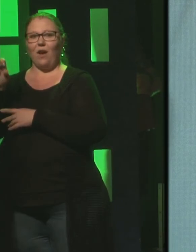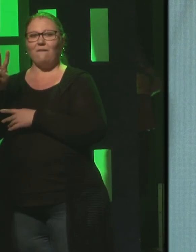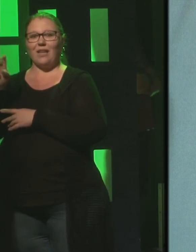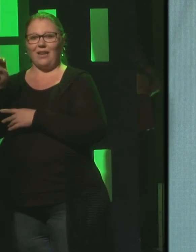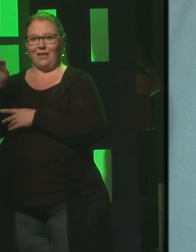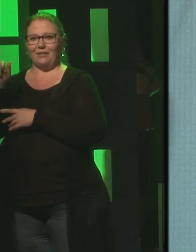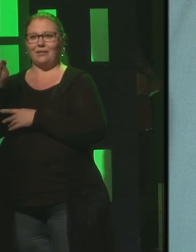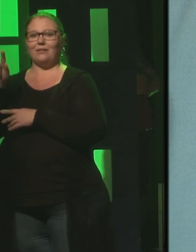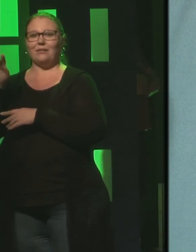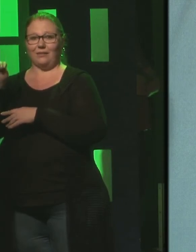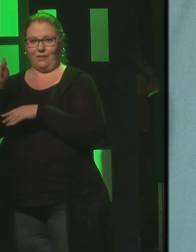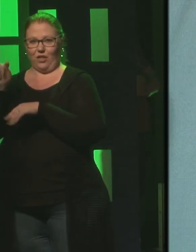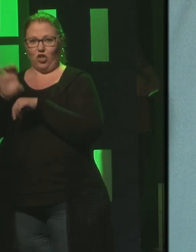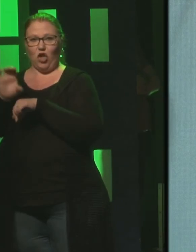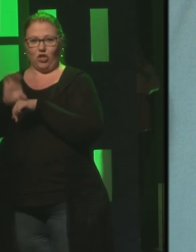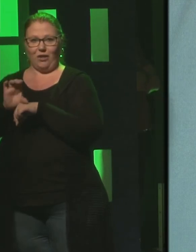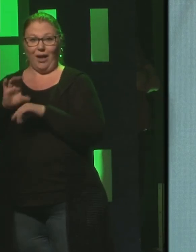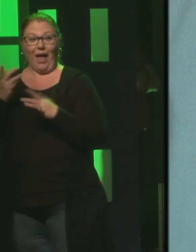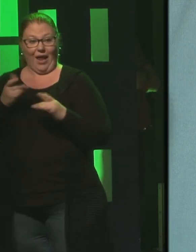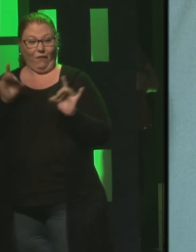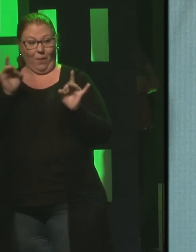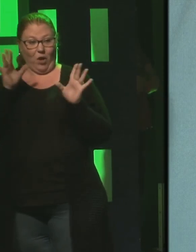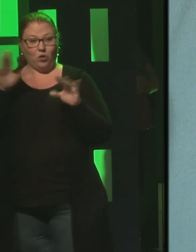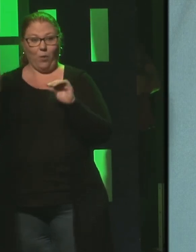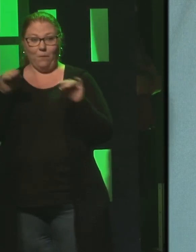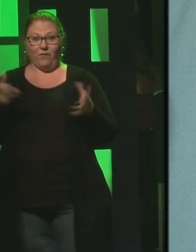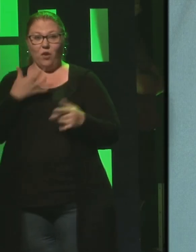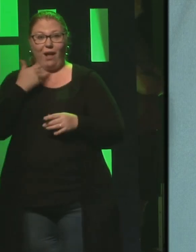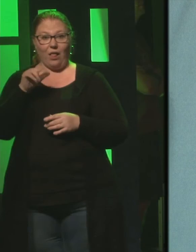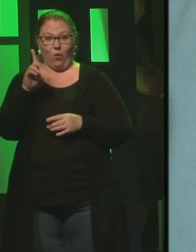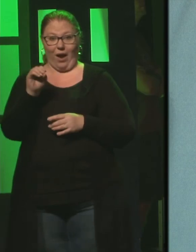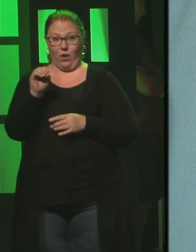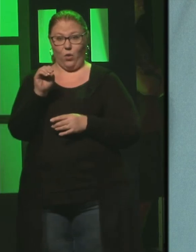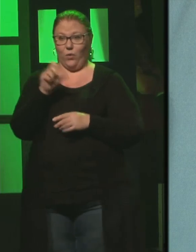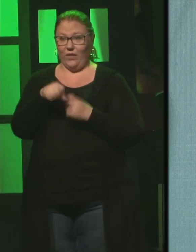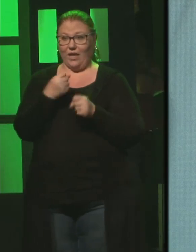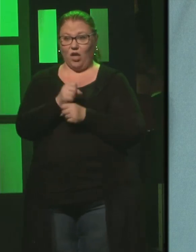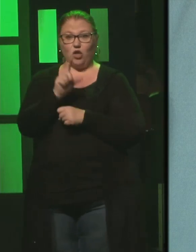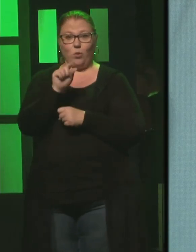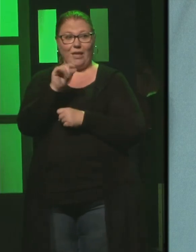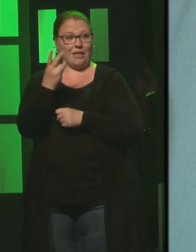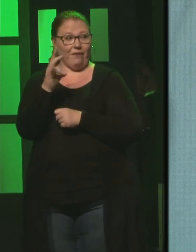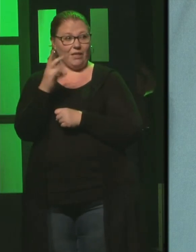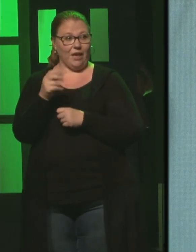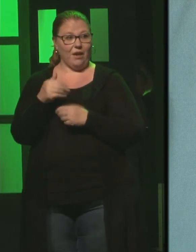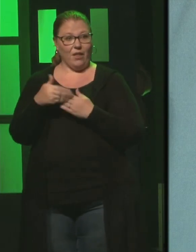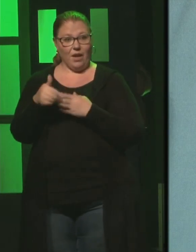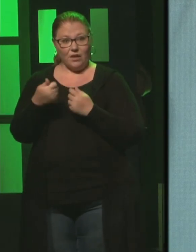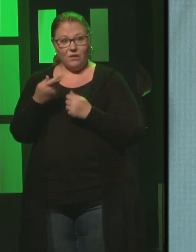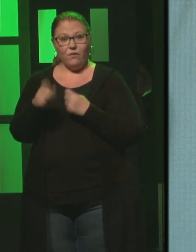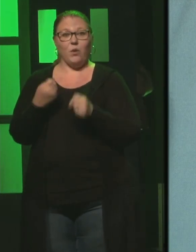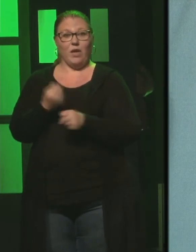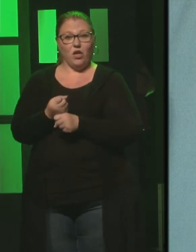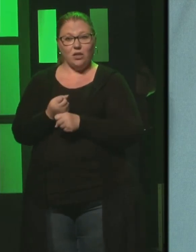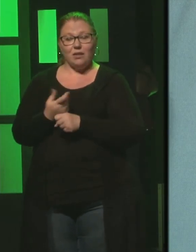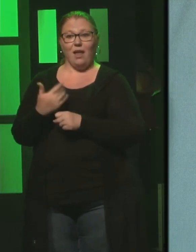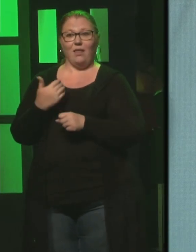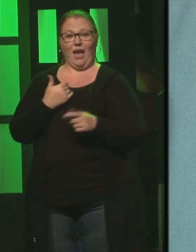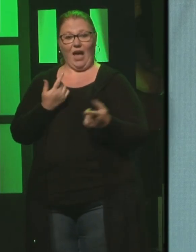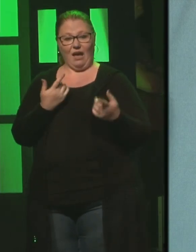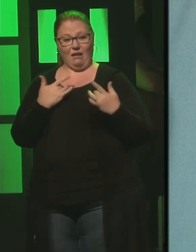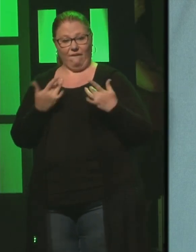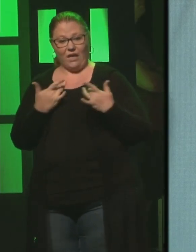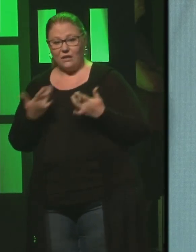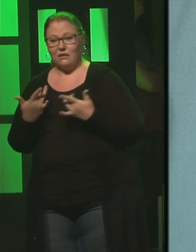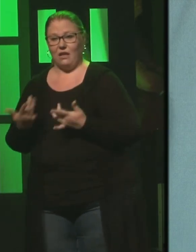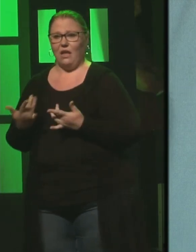We moved to northern Colorado in 2017. But the next couple of years, there were events that cast doubts on the timeline of our lives, and would we